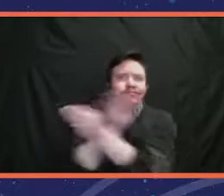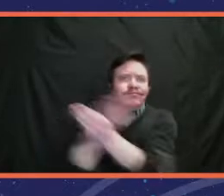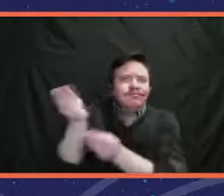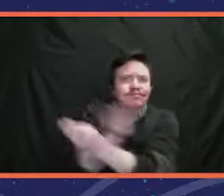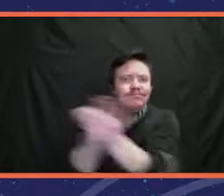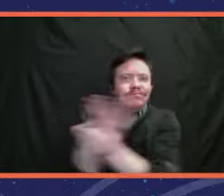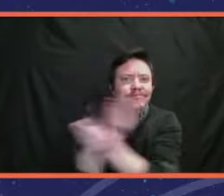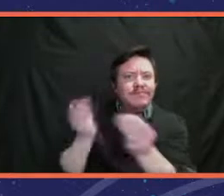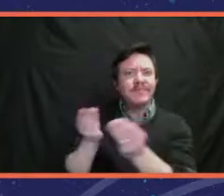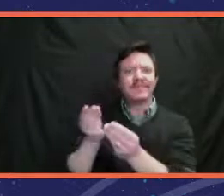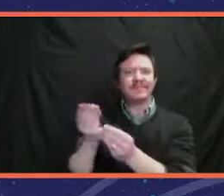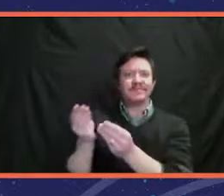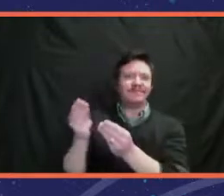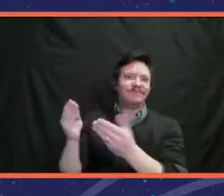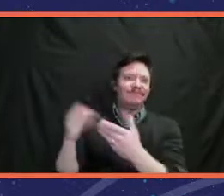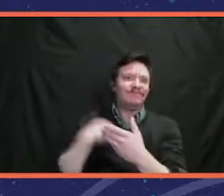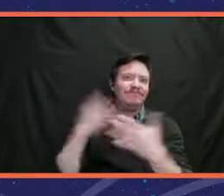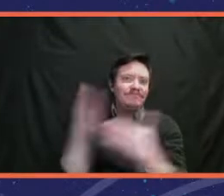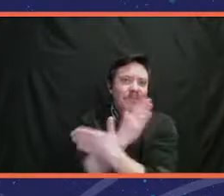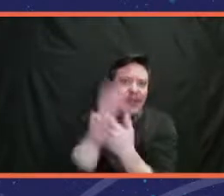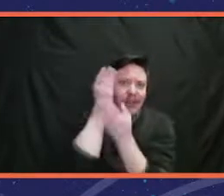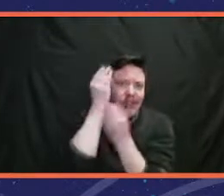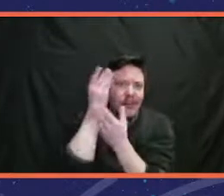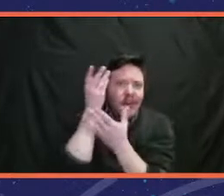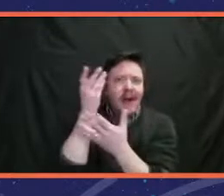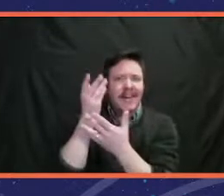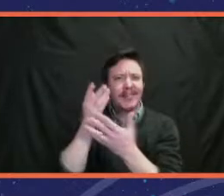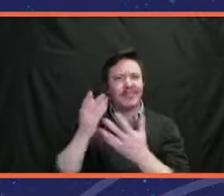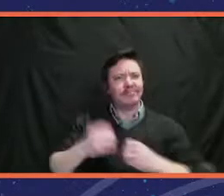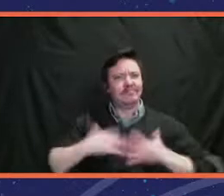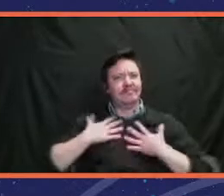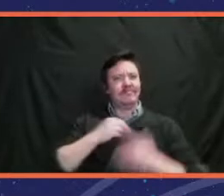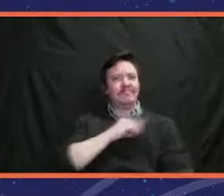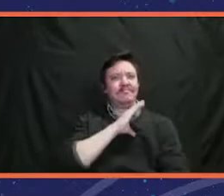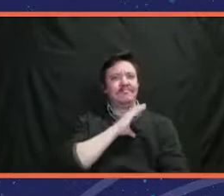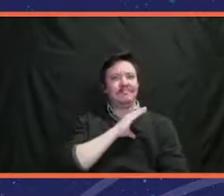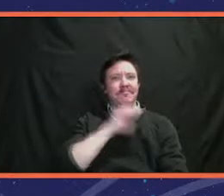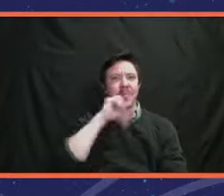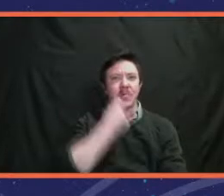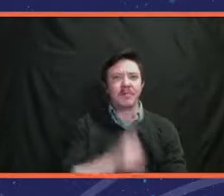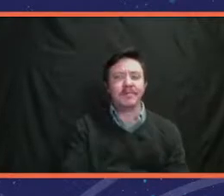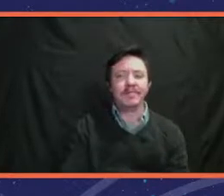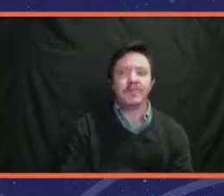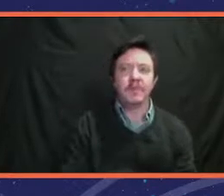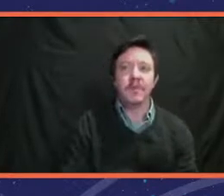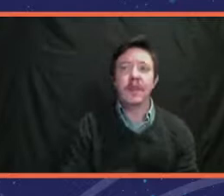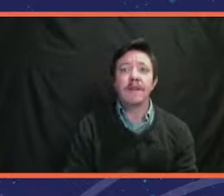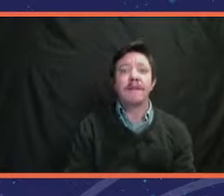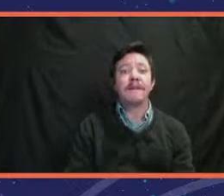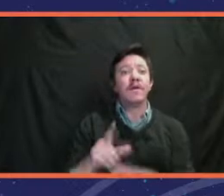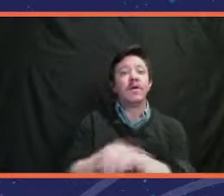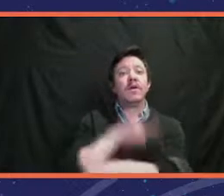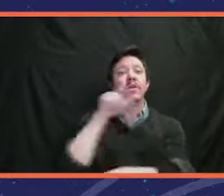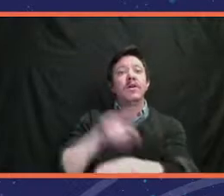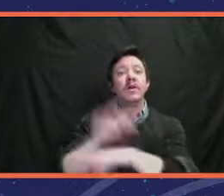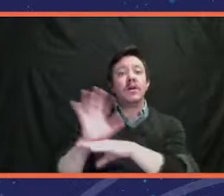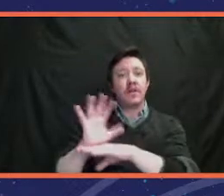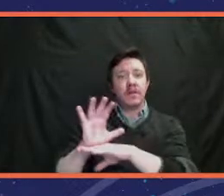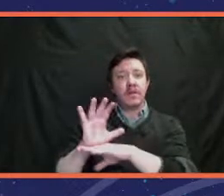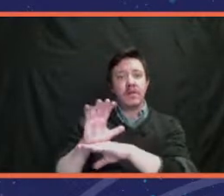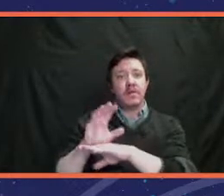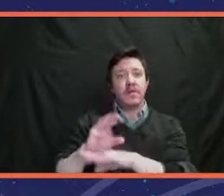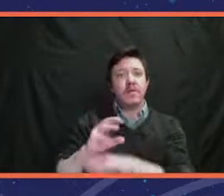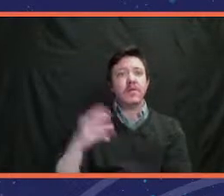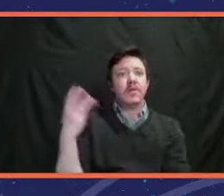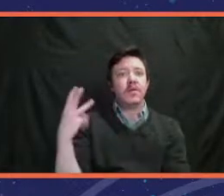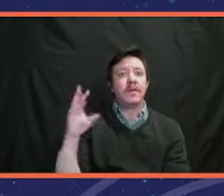knowledge behind the scenes was really encouraging to experience. And in the longer video, we merged 16 millimeter film with digital